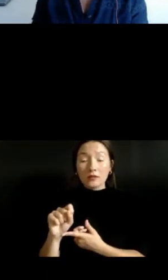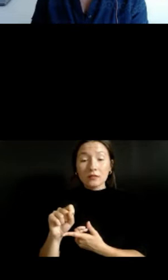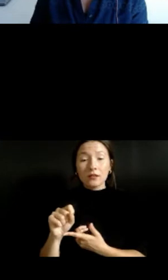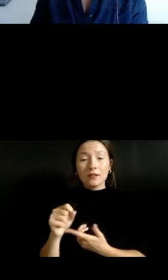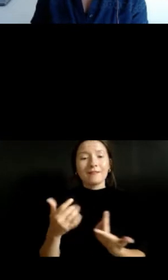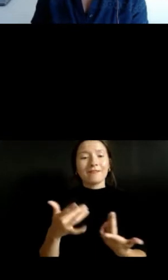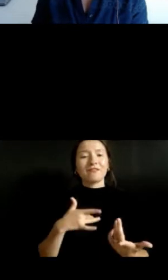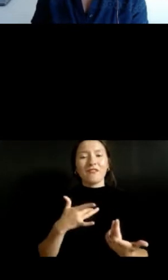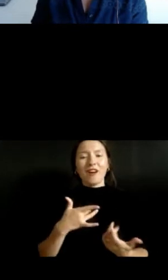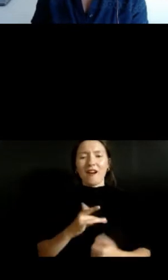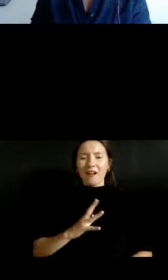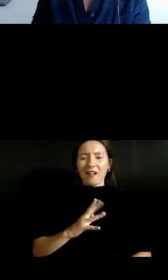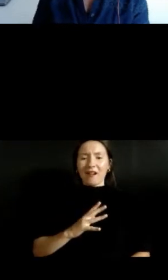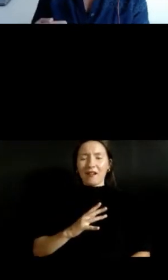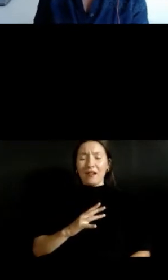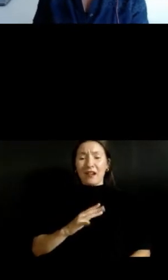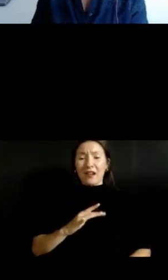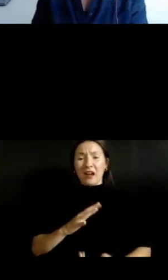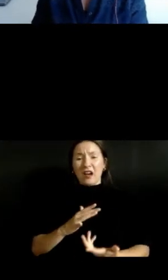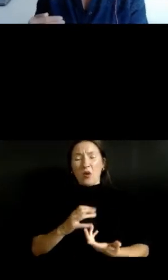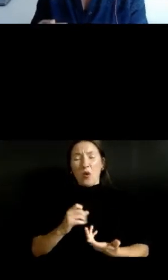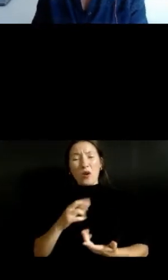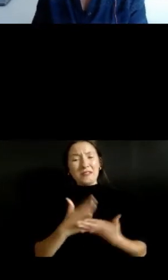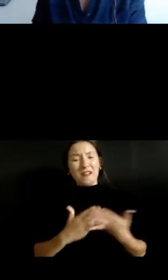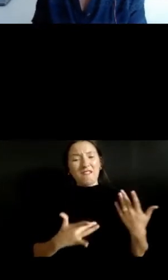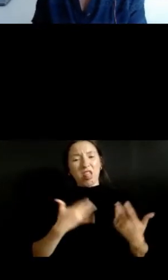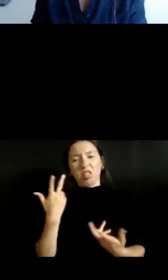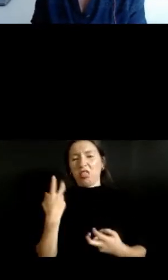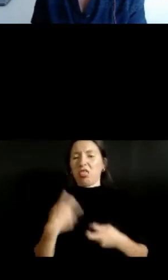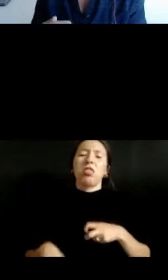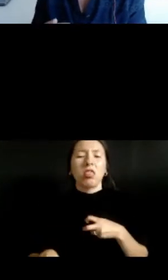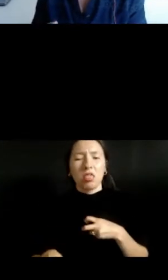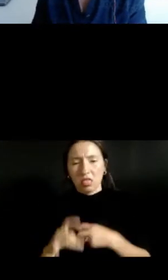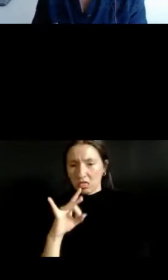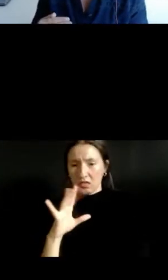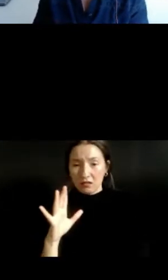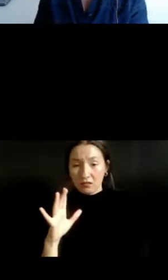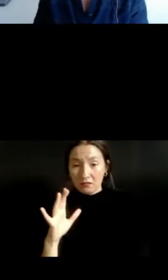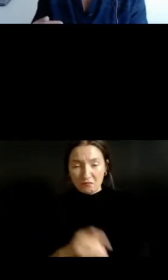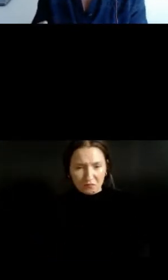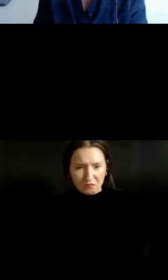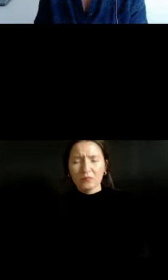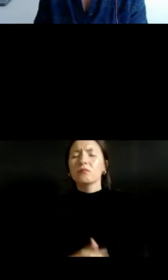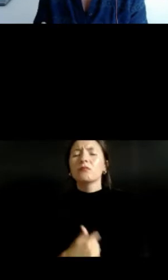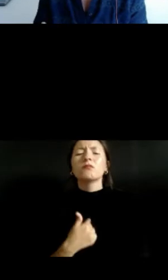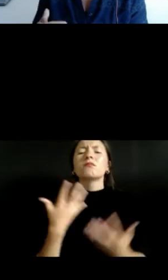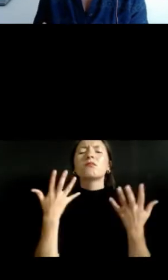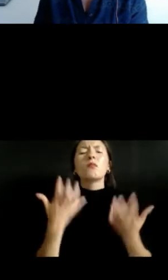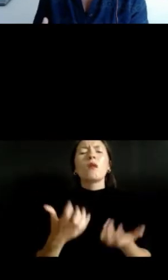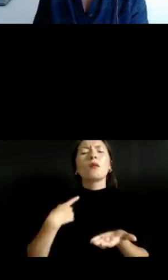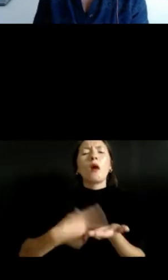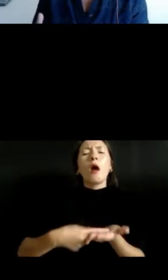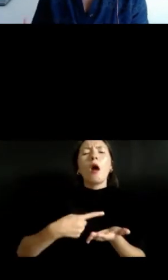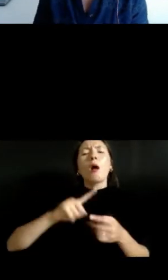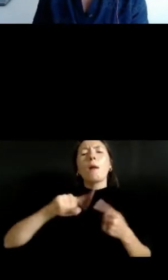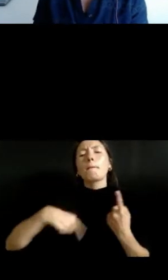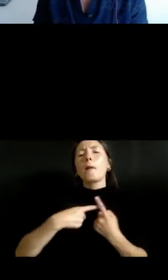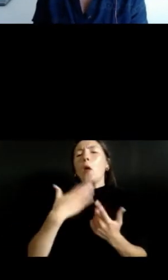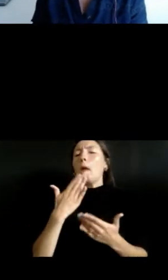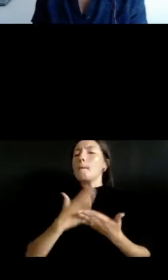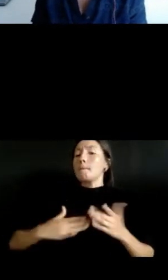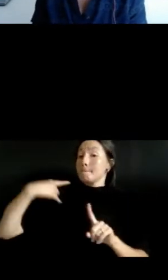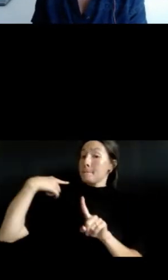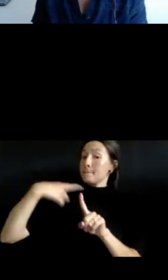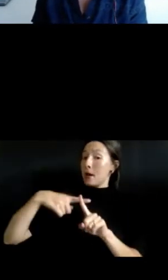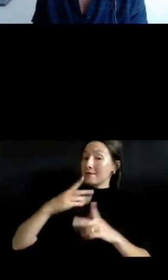look now at the positives. Let's have a look at some of the things that e-learning tool providers can do to make it easier to create accessible learning